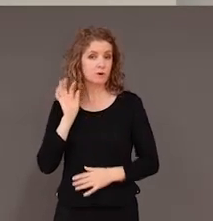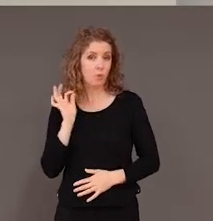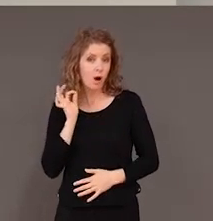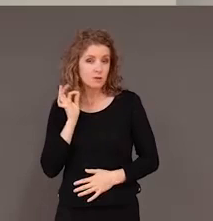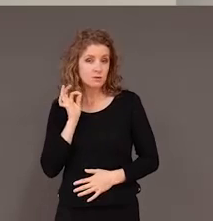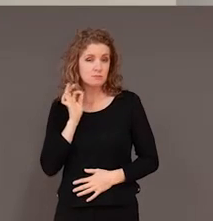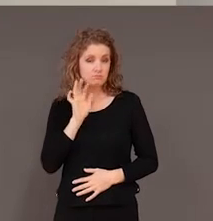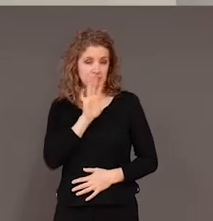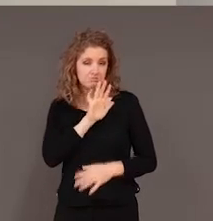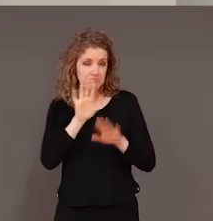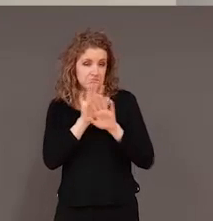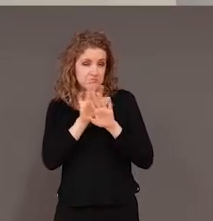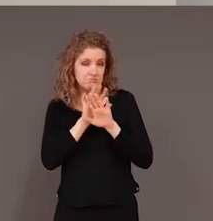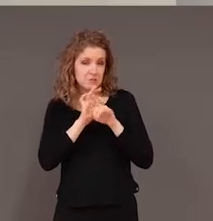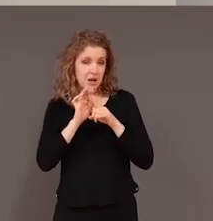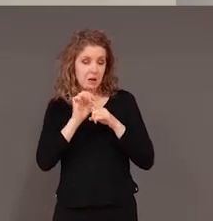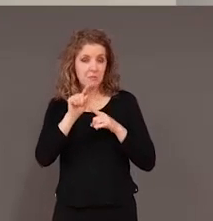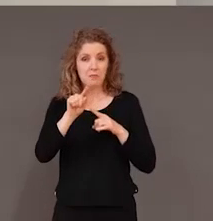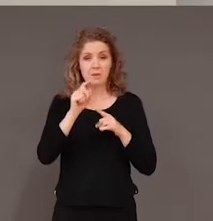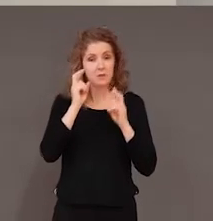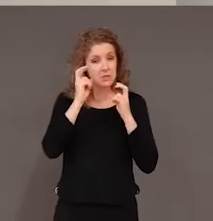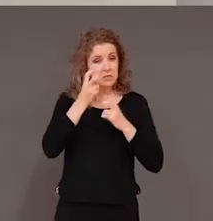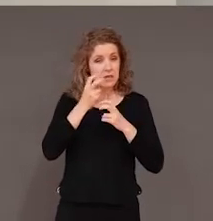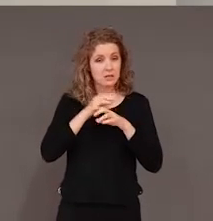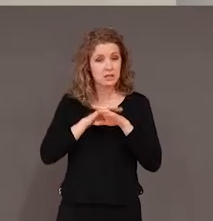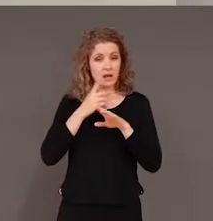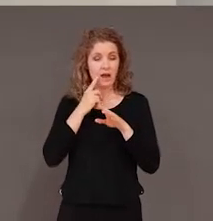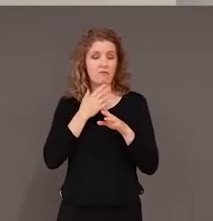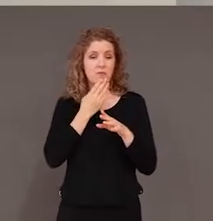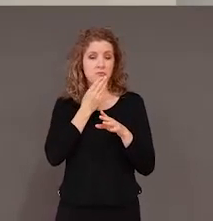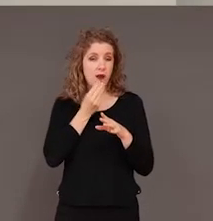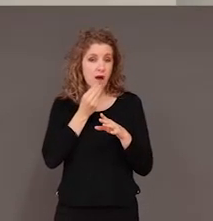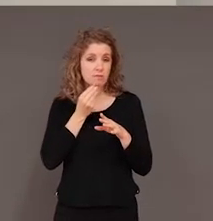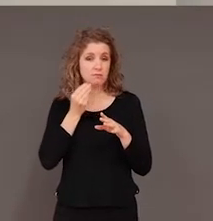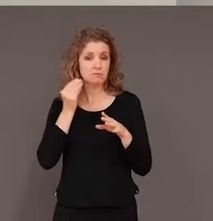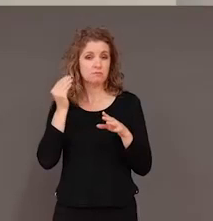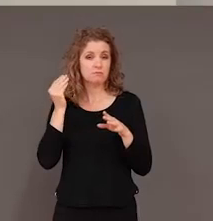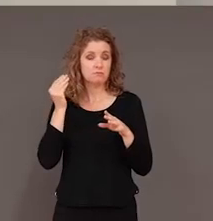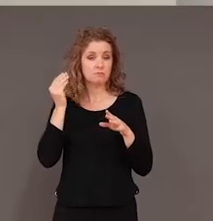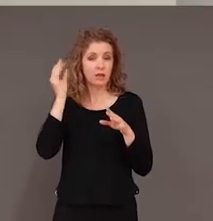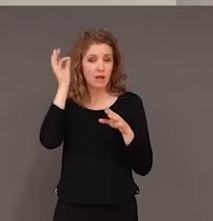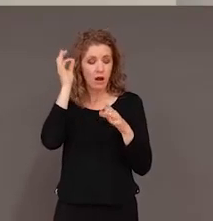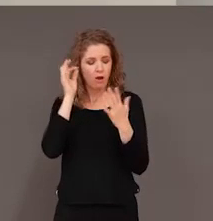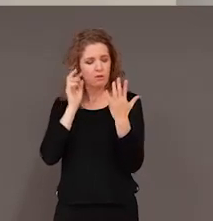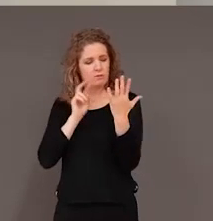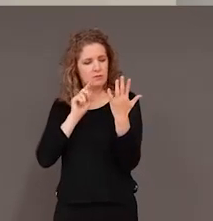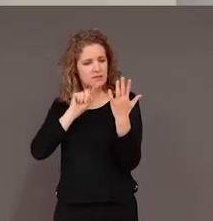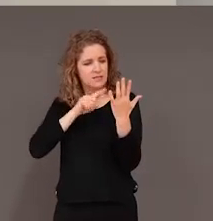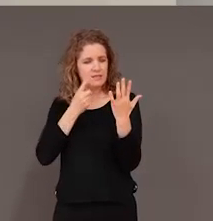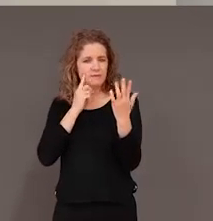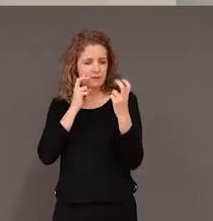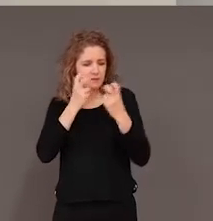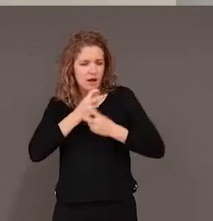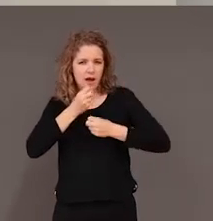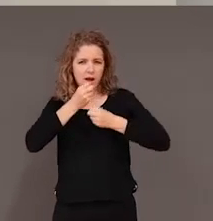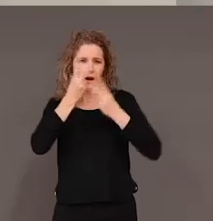white or mixed colours. If you've got darker skin, there might be browns and yellows. And notice there are different shades of